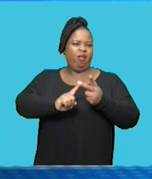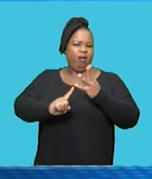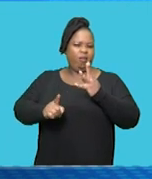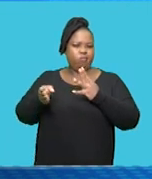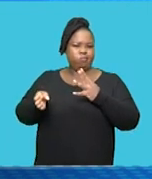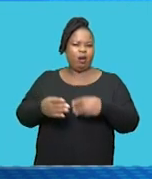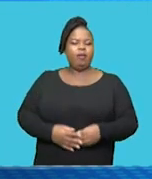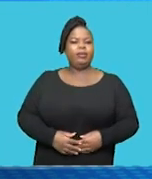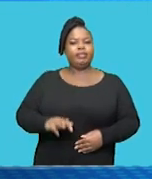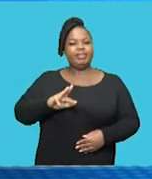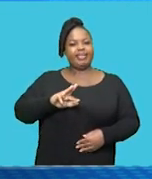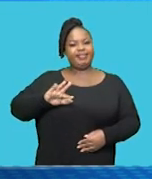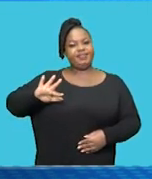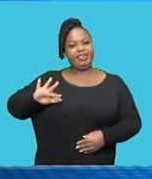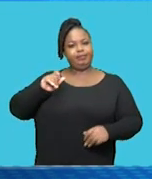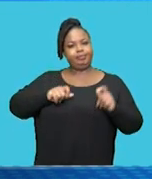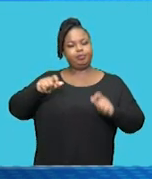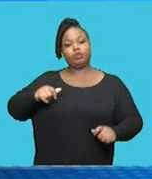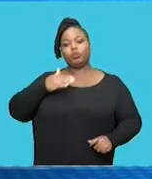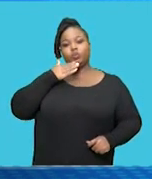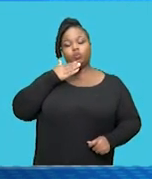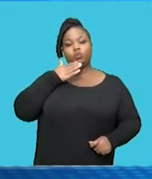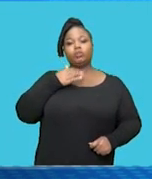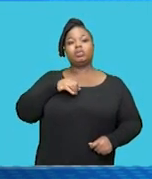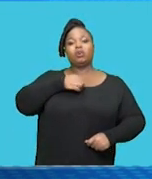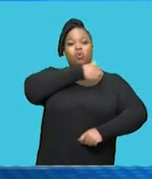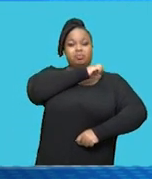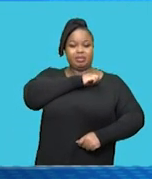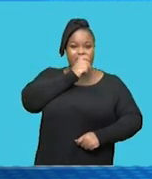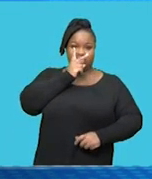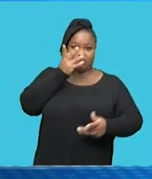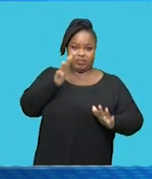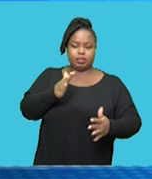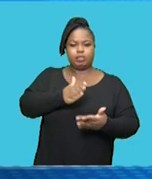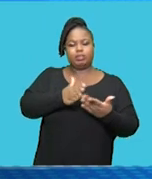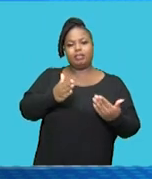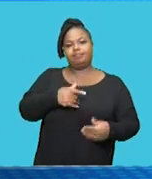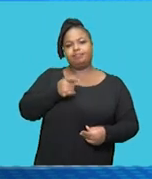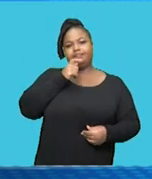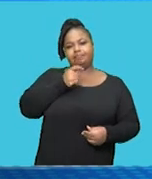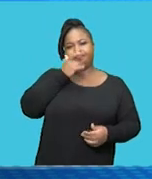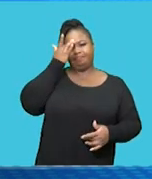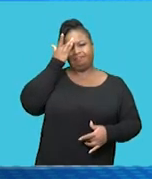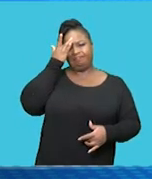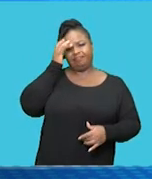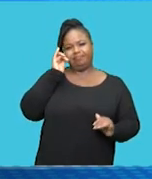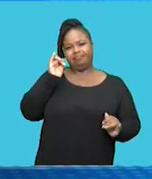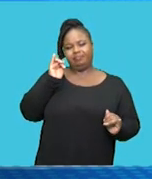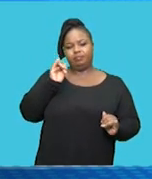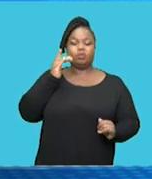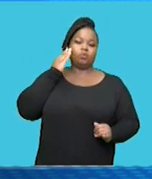had 95 people that the hospital had seen who had come to seek medical attention